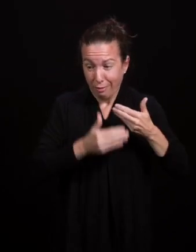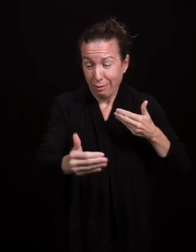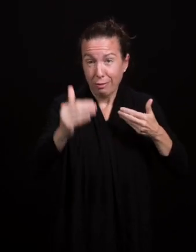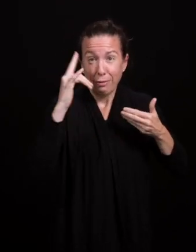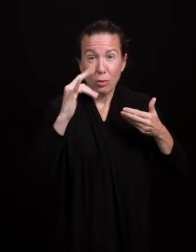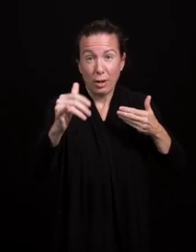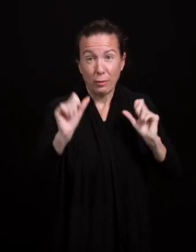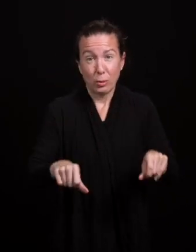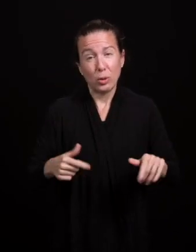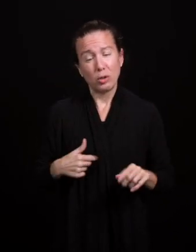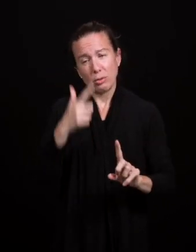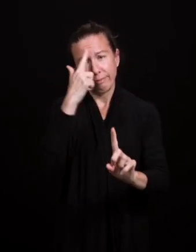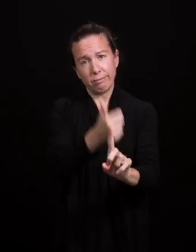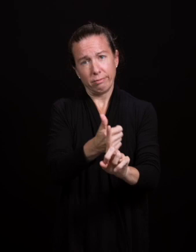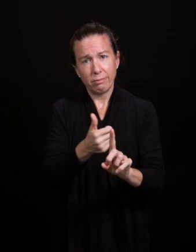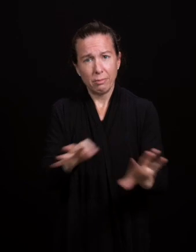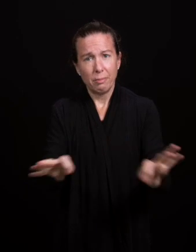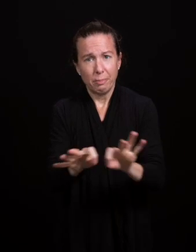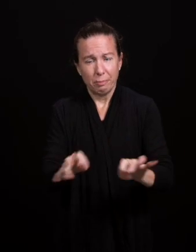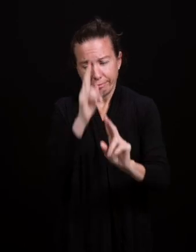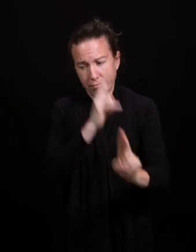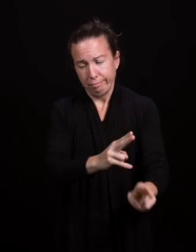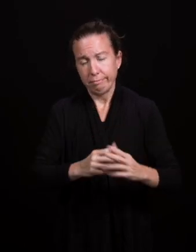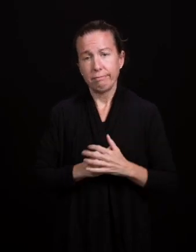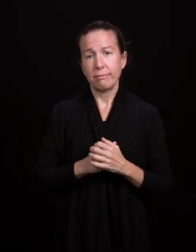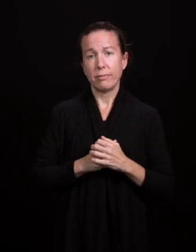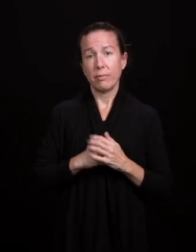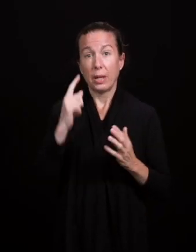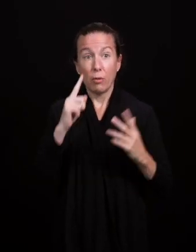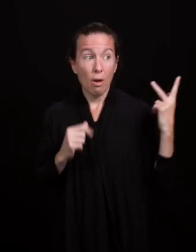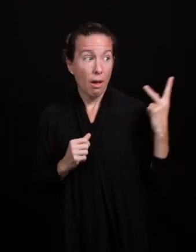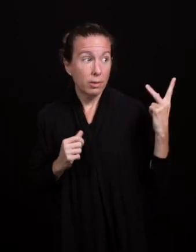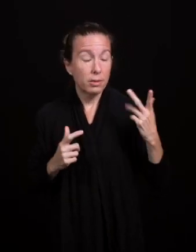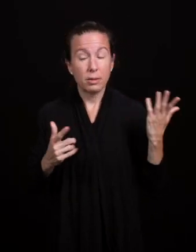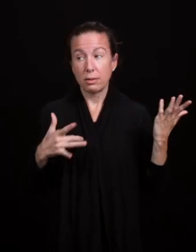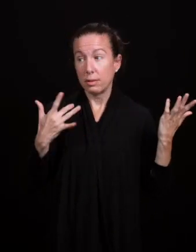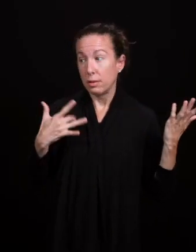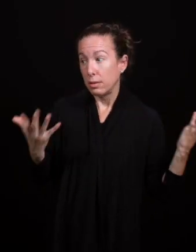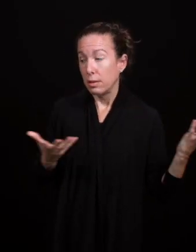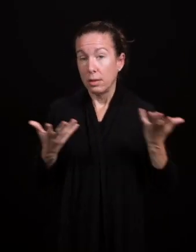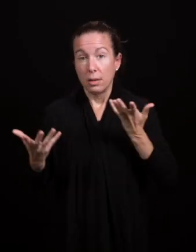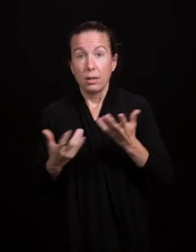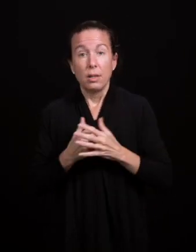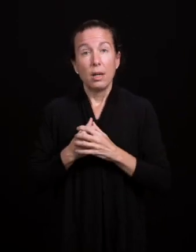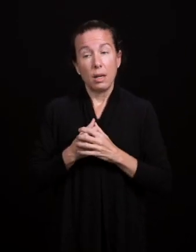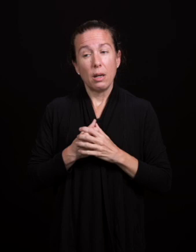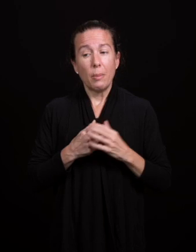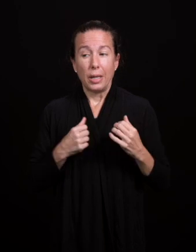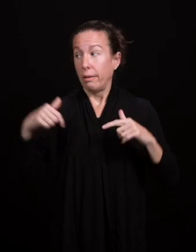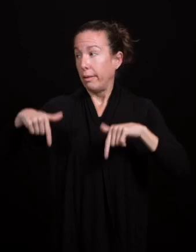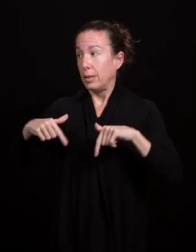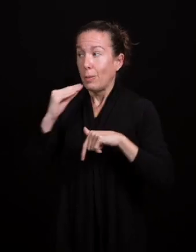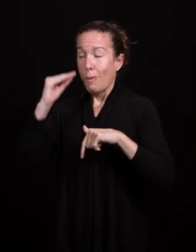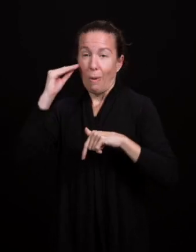in long term. So for us, it was that we are a spoken language